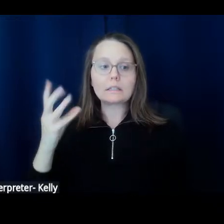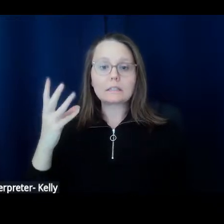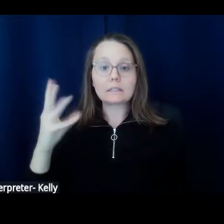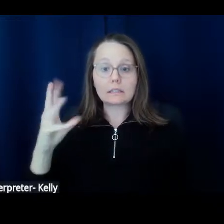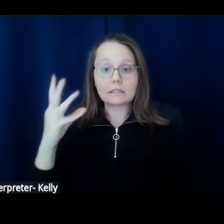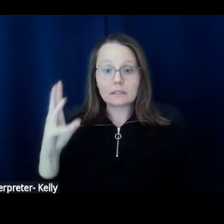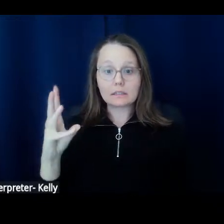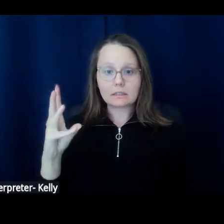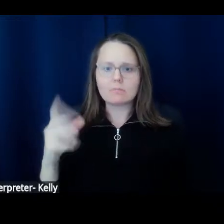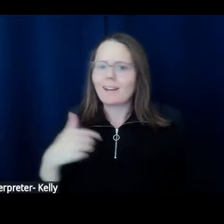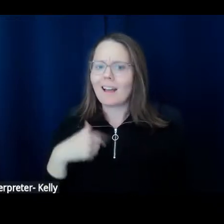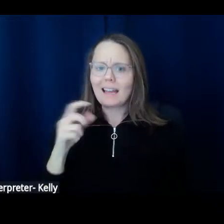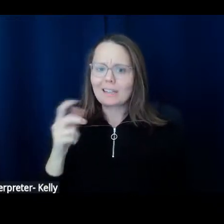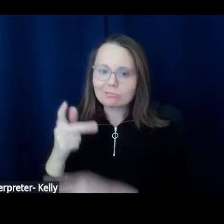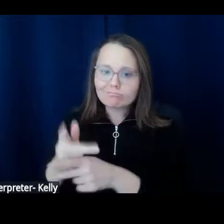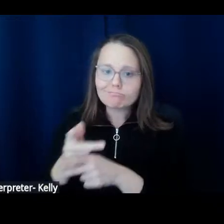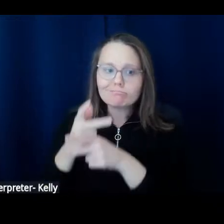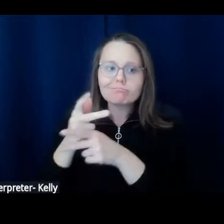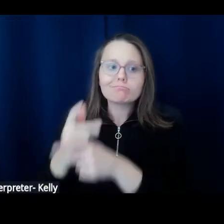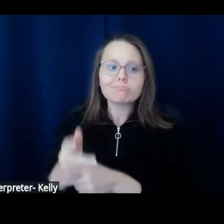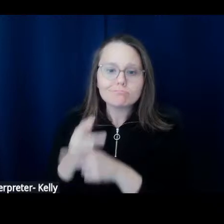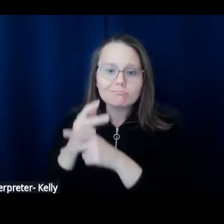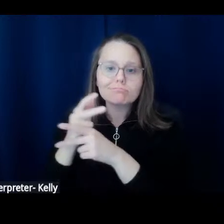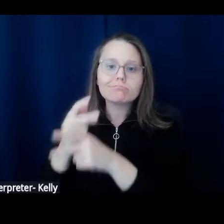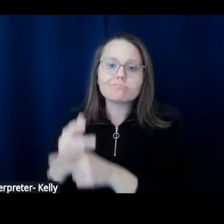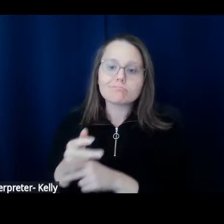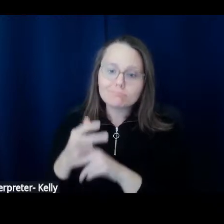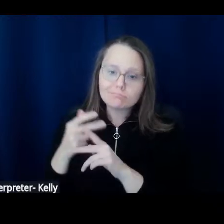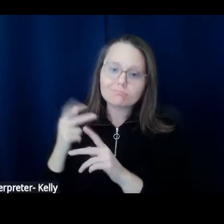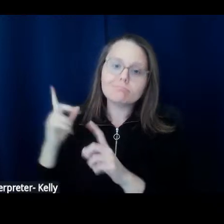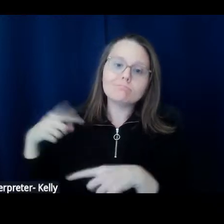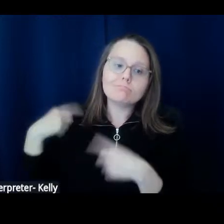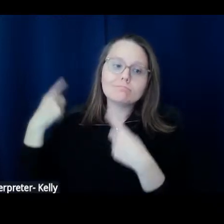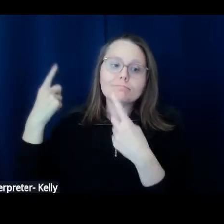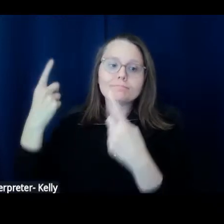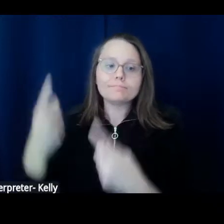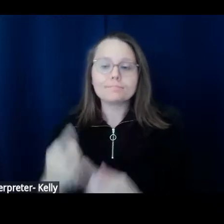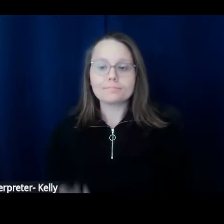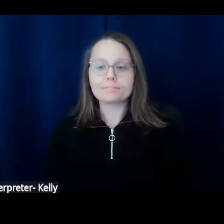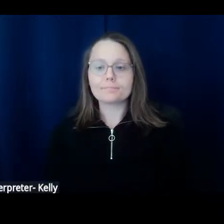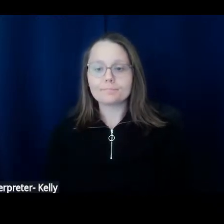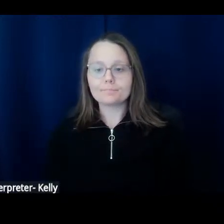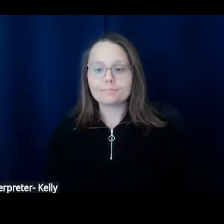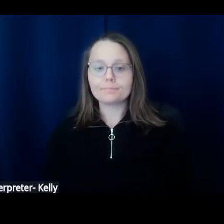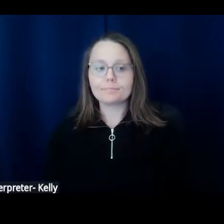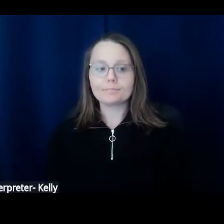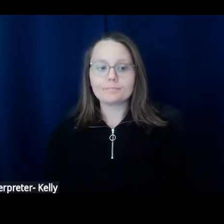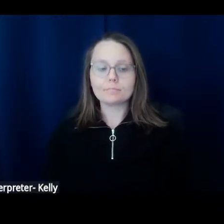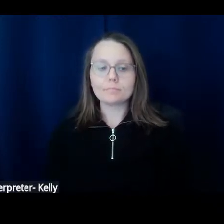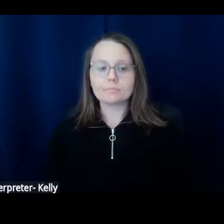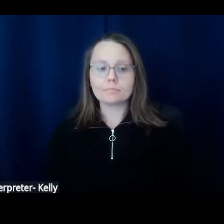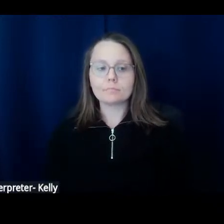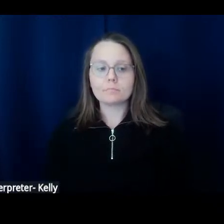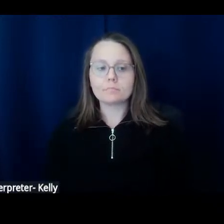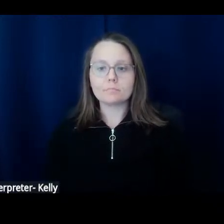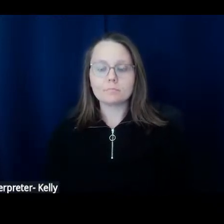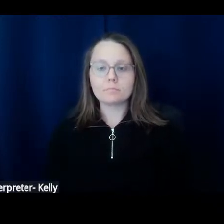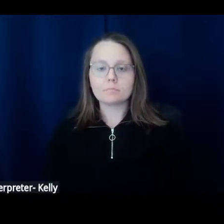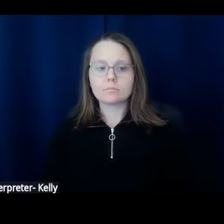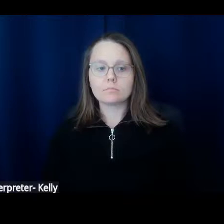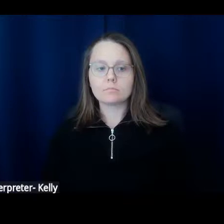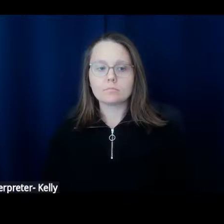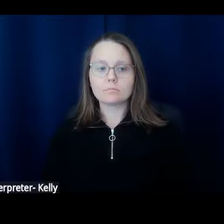be a caregiver through all these years. So the only thing I can describe to